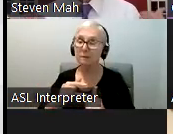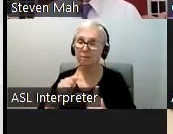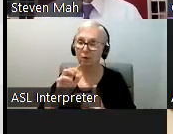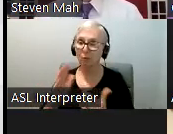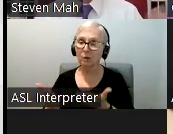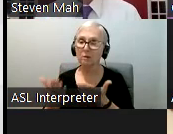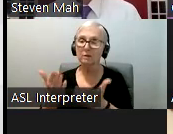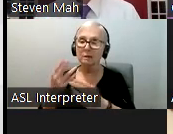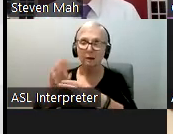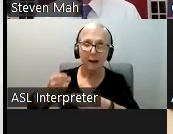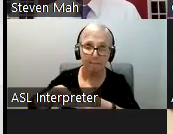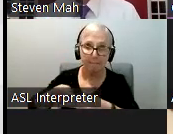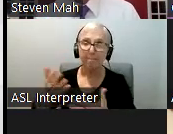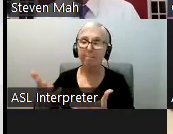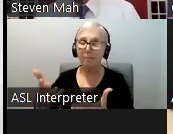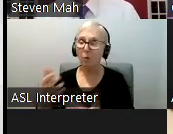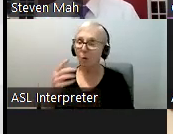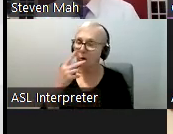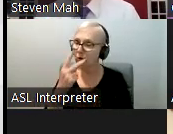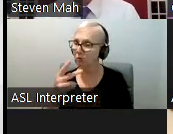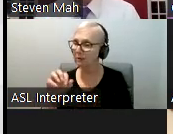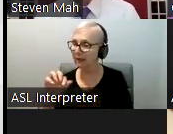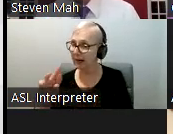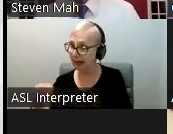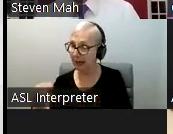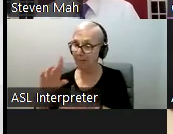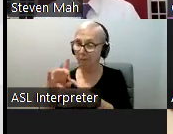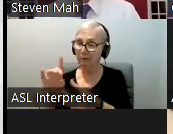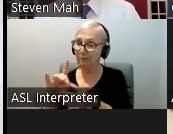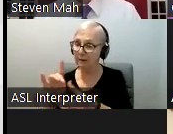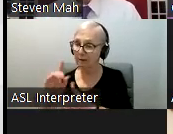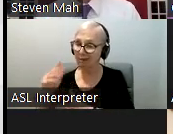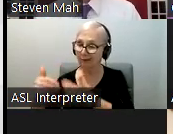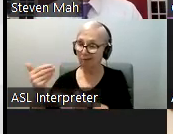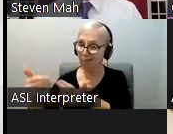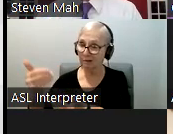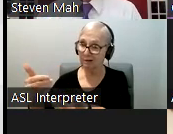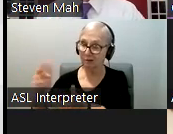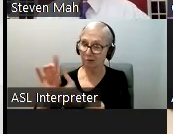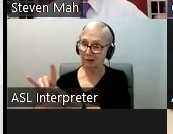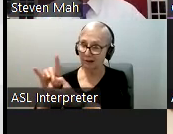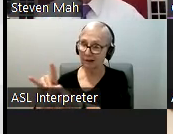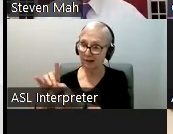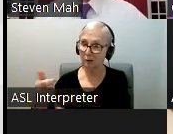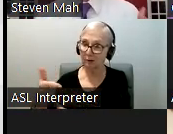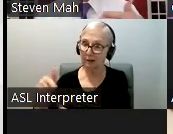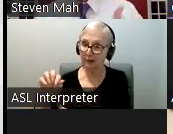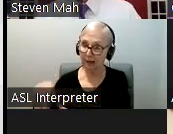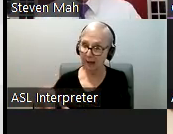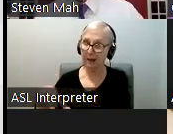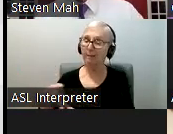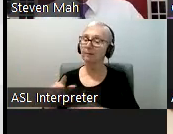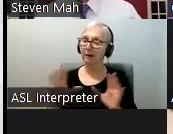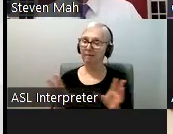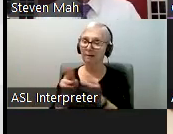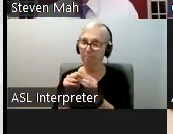if something comes to you in terms of a gap that you're seeing in the information that we've talked about, or kind of the process for building it out, doing the stakeholdering